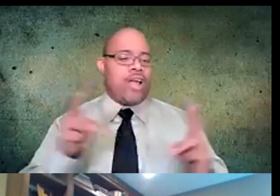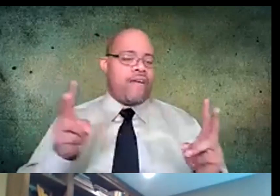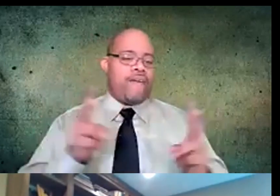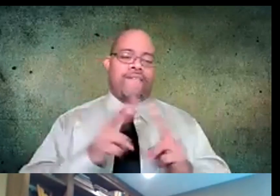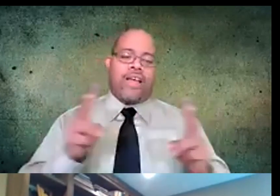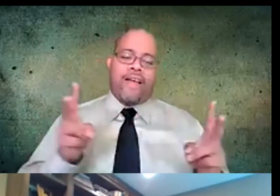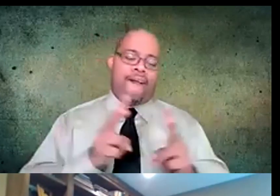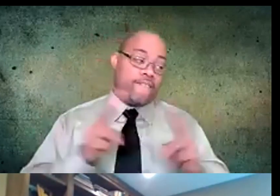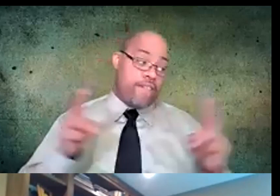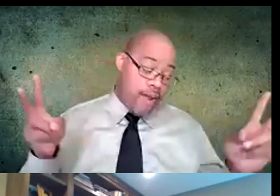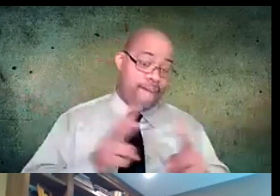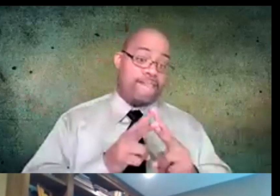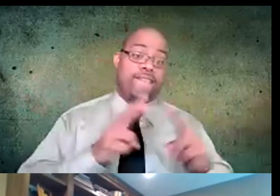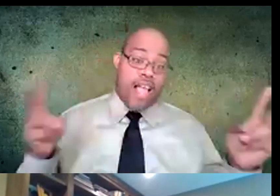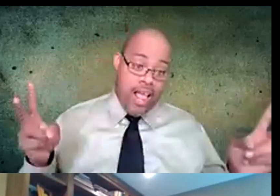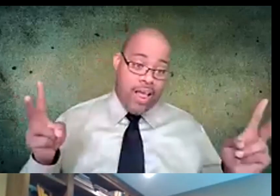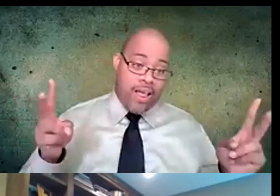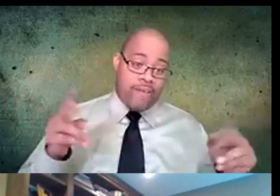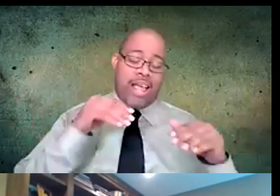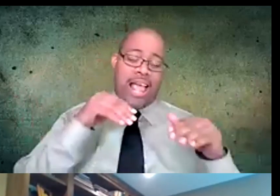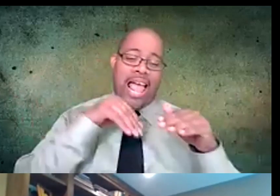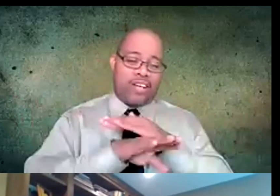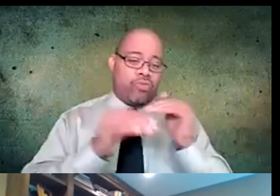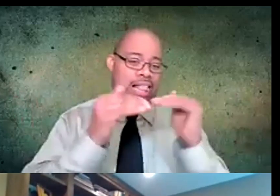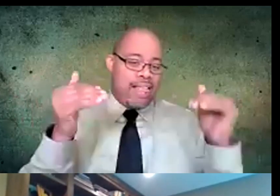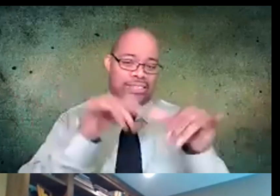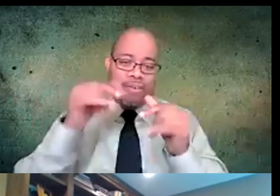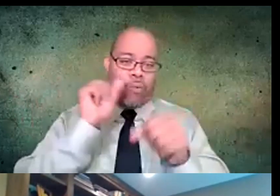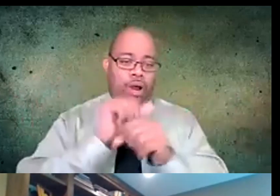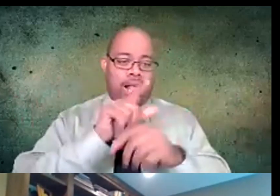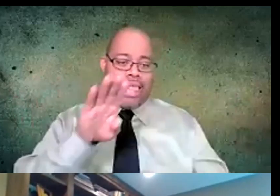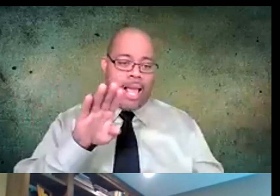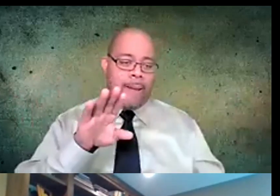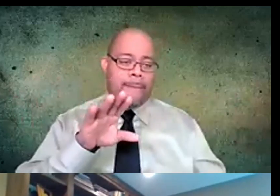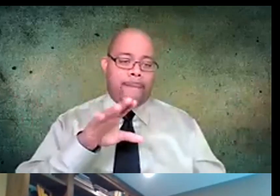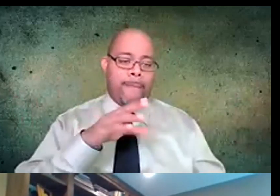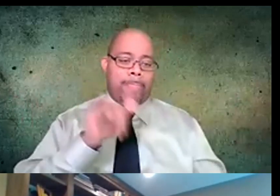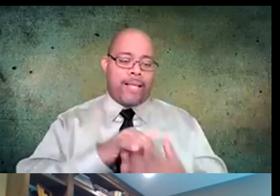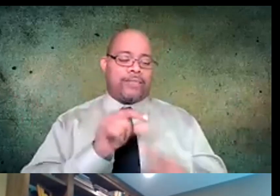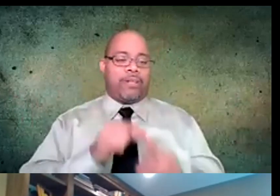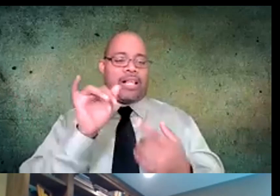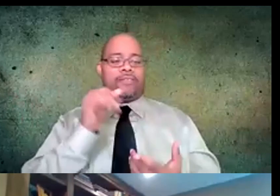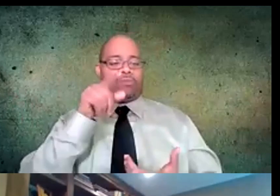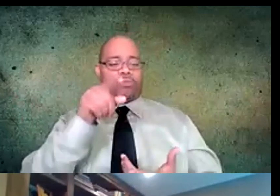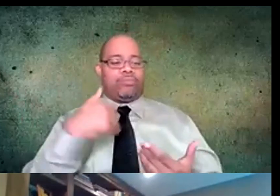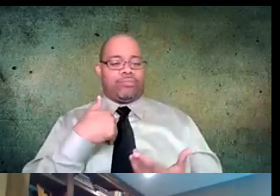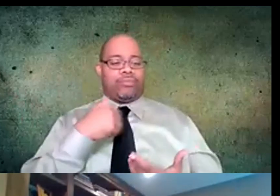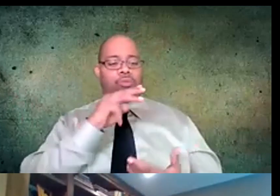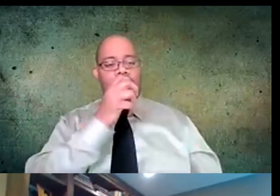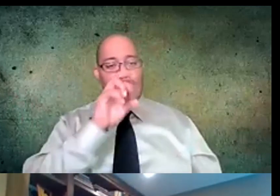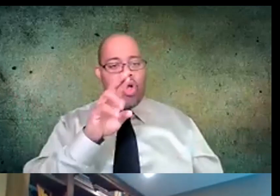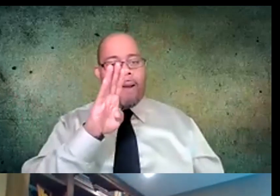very, very entry-level standard. I mean, if you work in the lab, it's, you know, especially like if you have a molecular